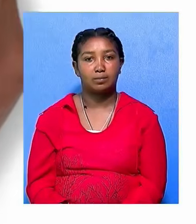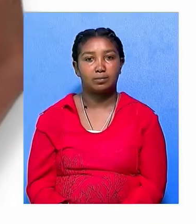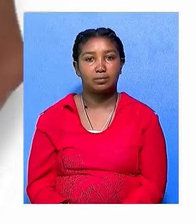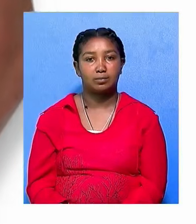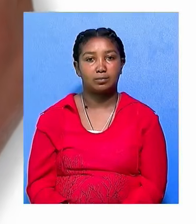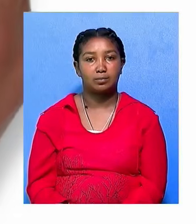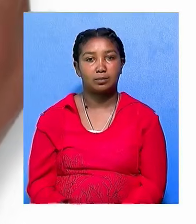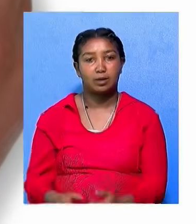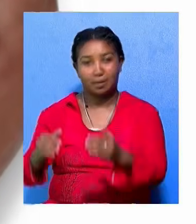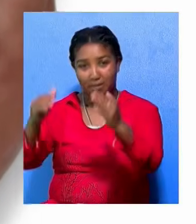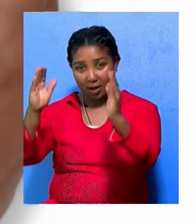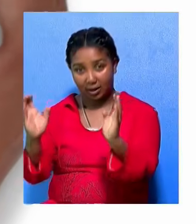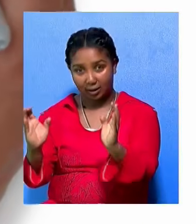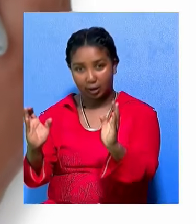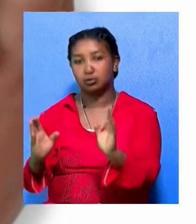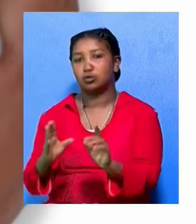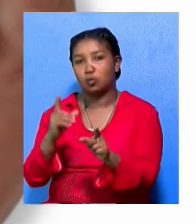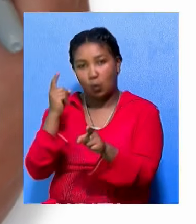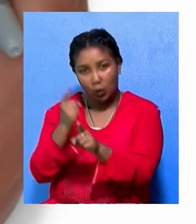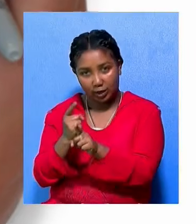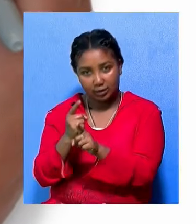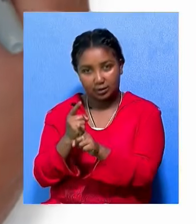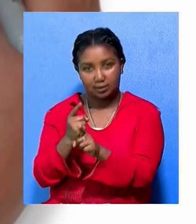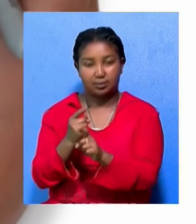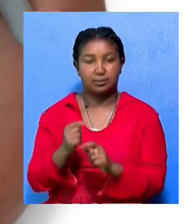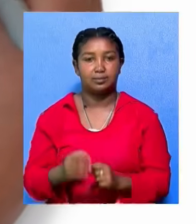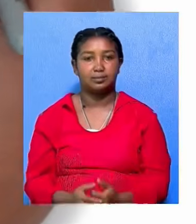In bracket correctly.